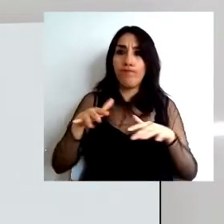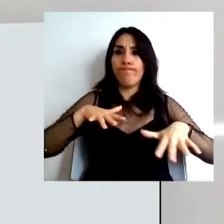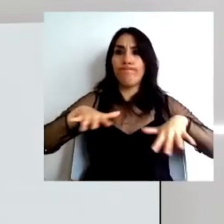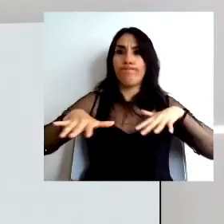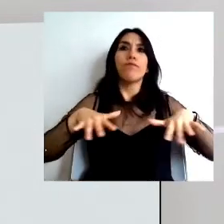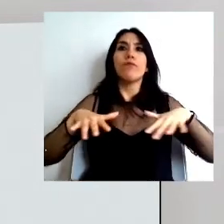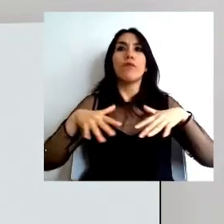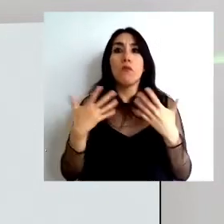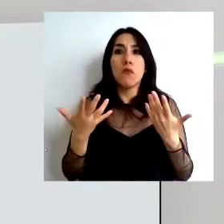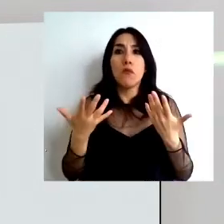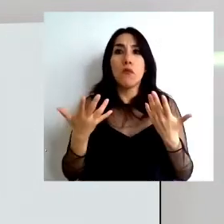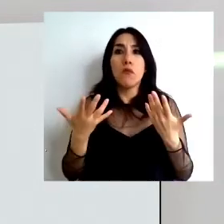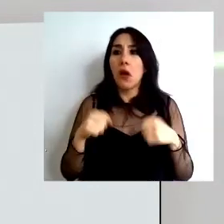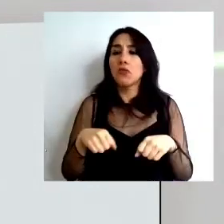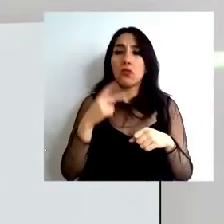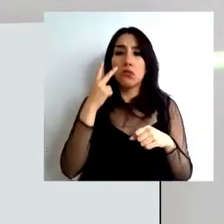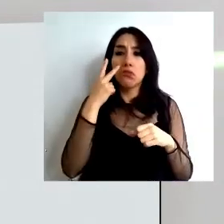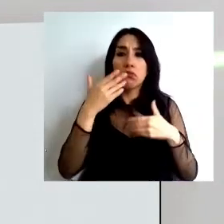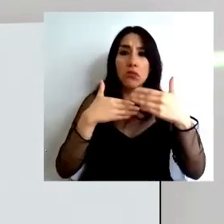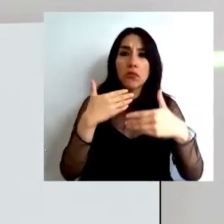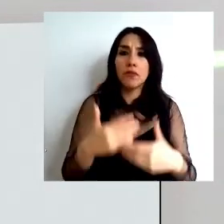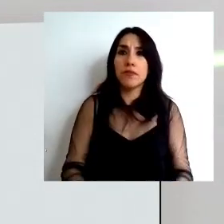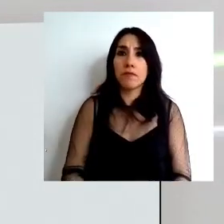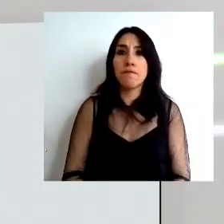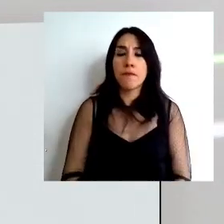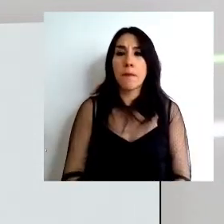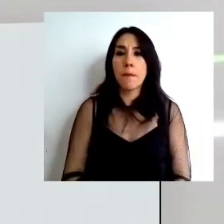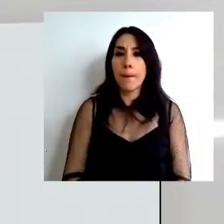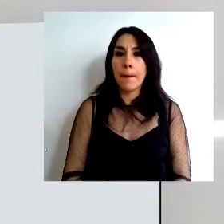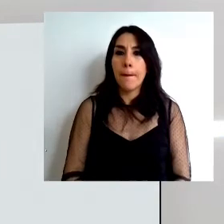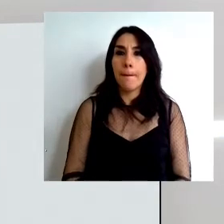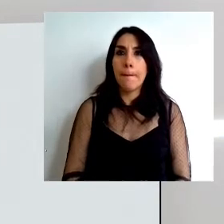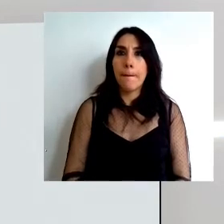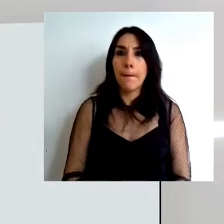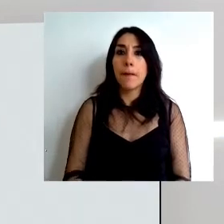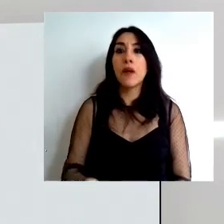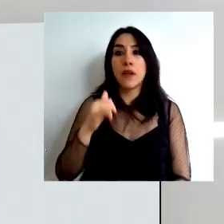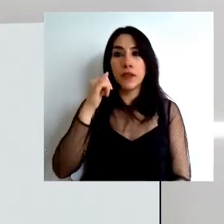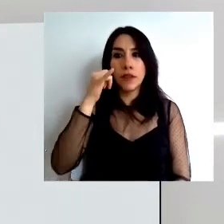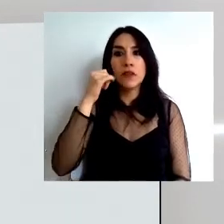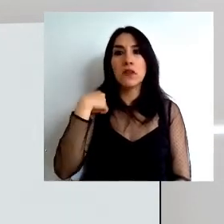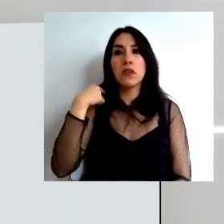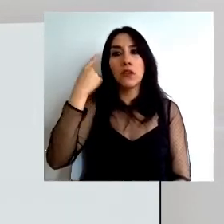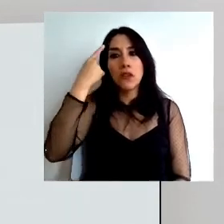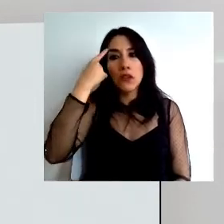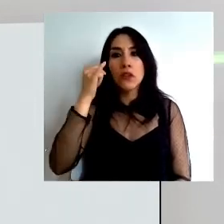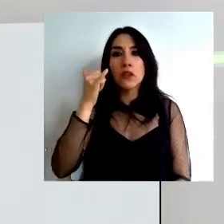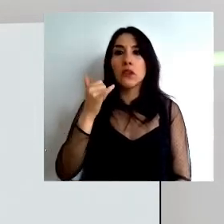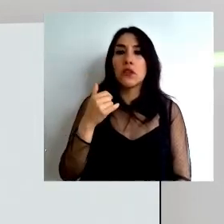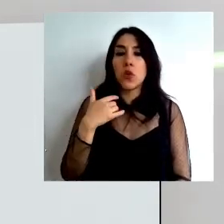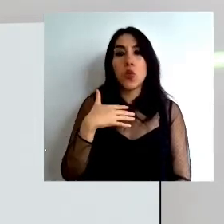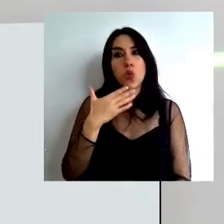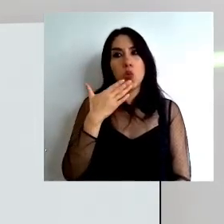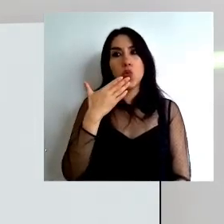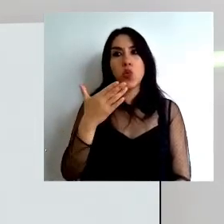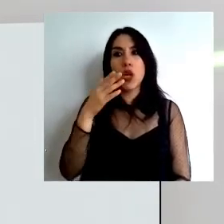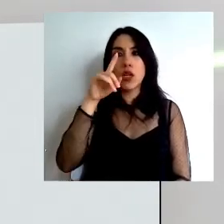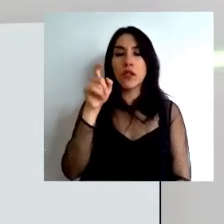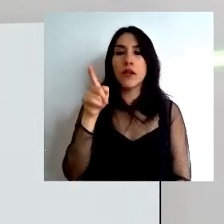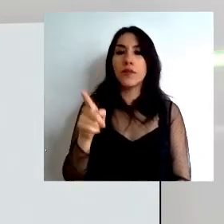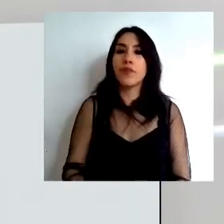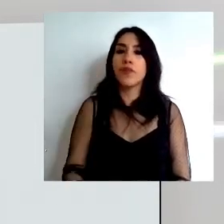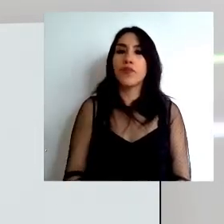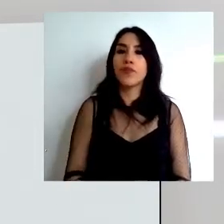I think it's a quite good question, because this is true. When you are going for